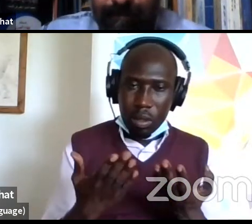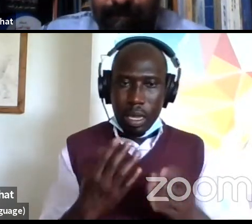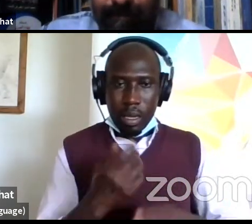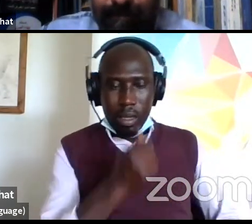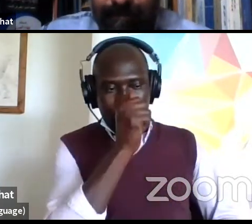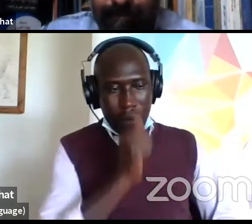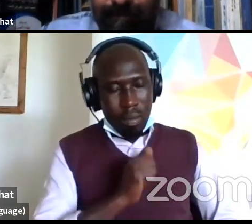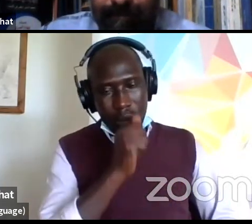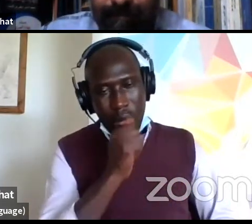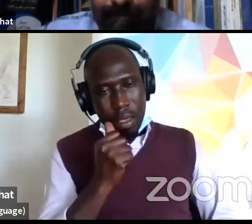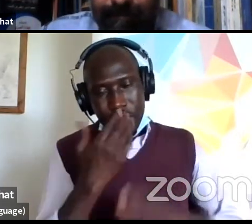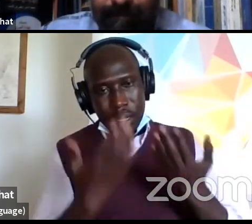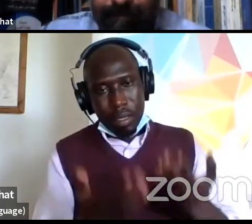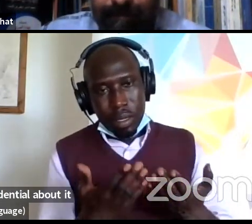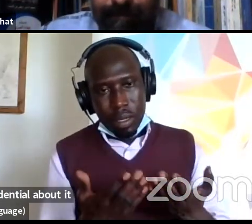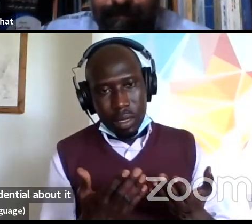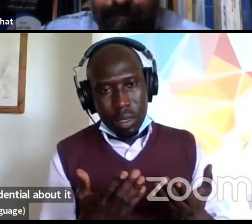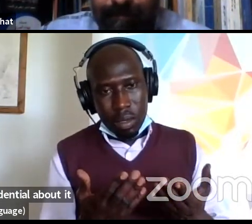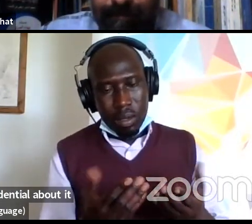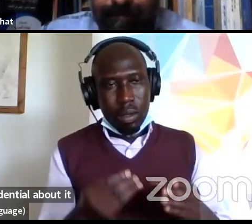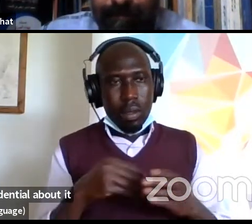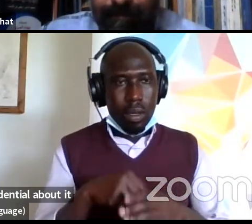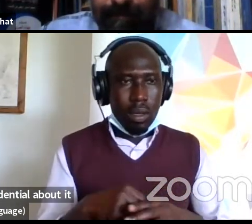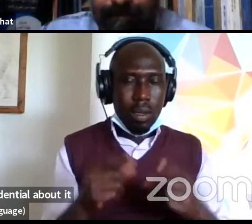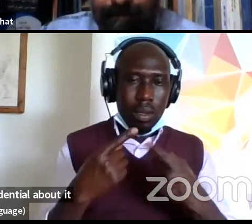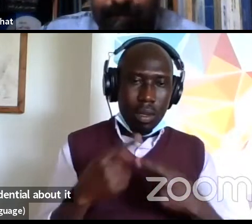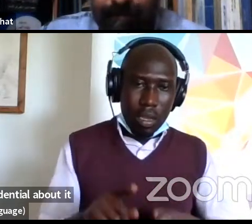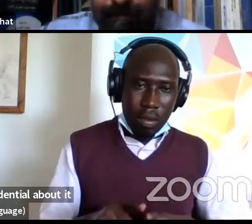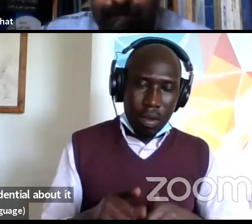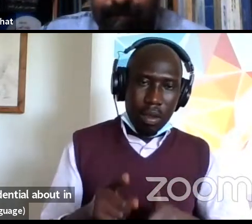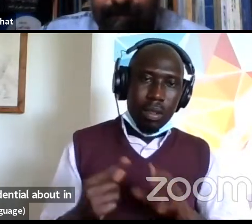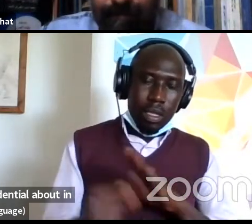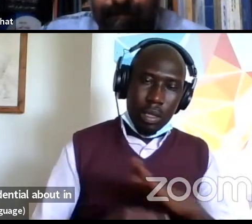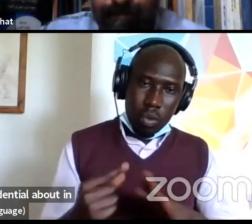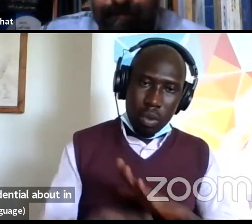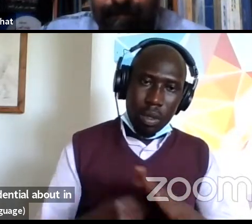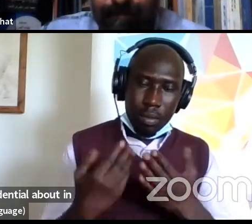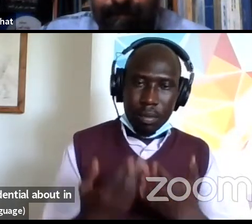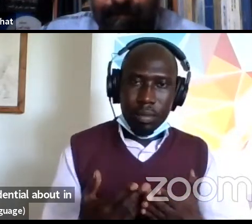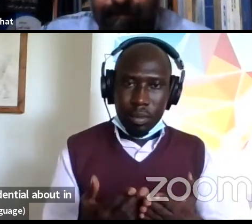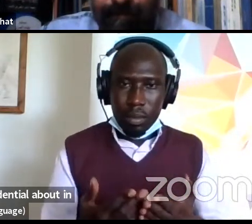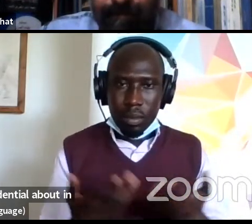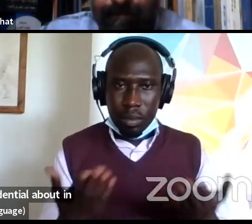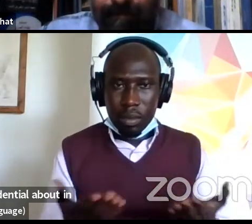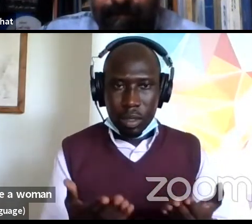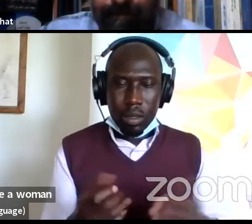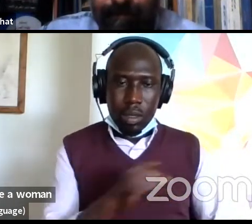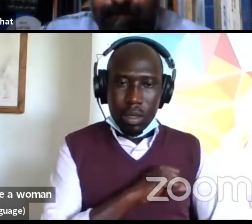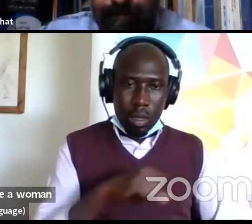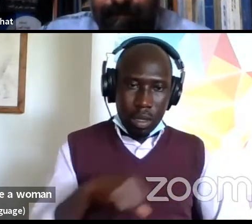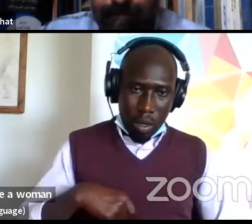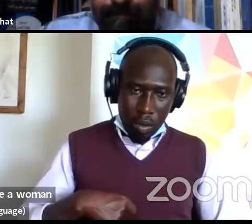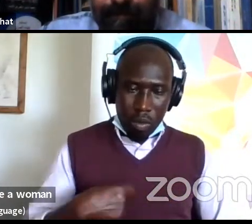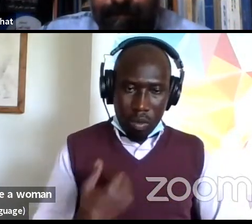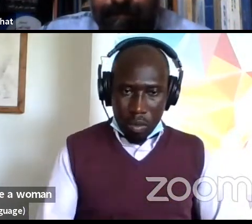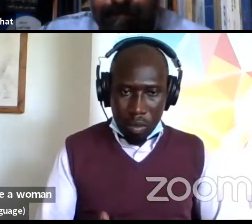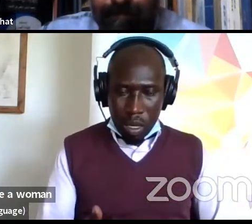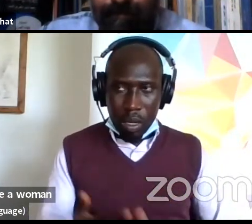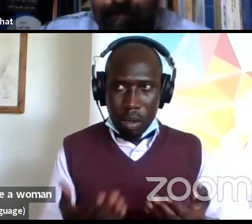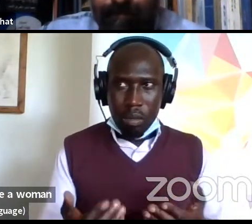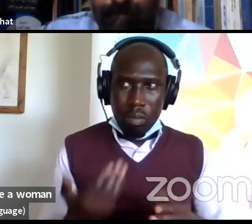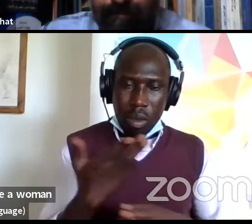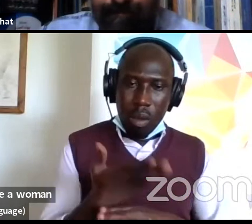confidential about. In a very terrific incident, we saw a case where a woman activist ended up